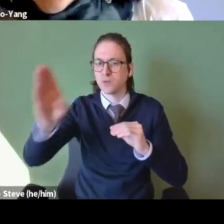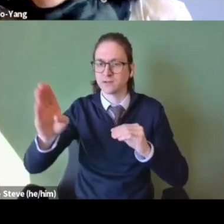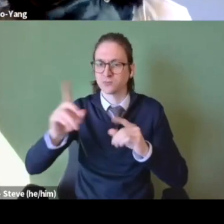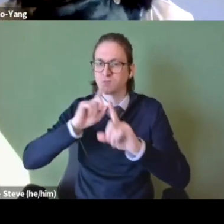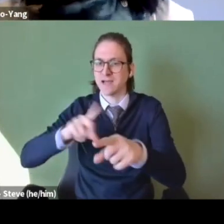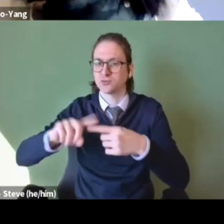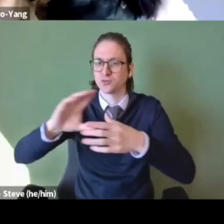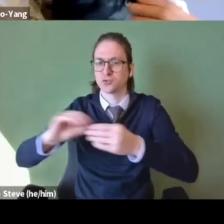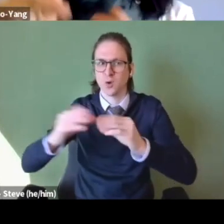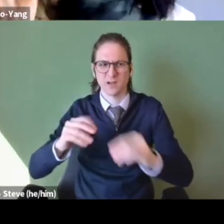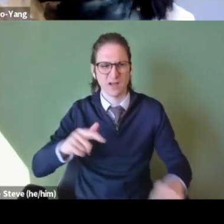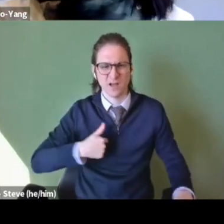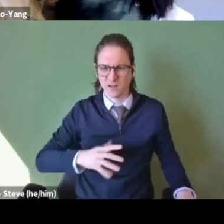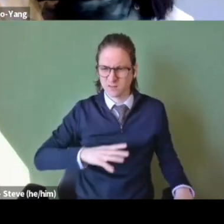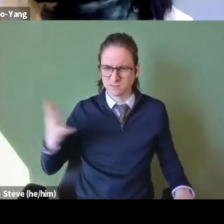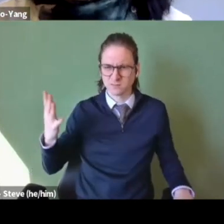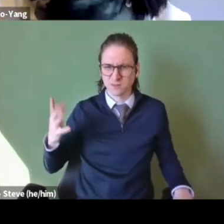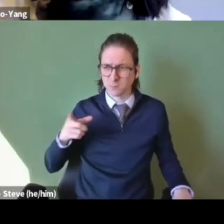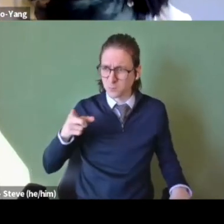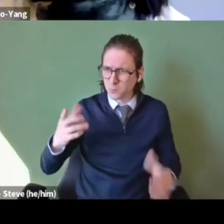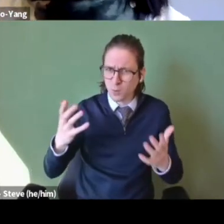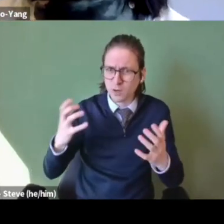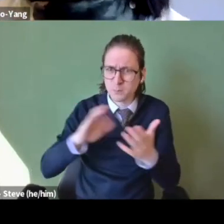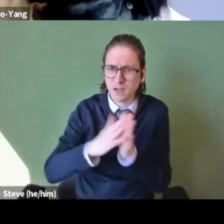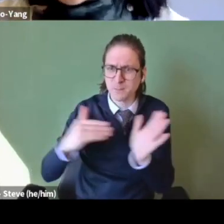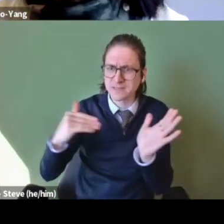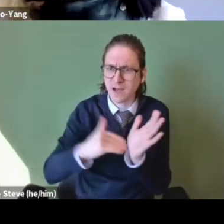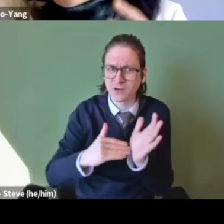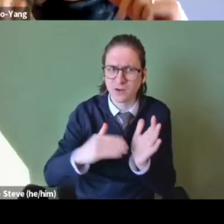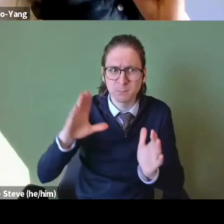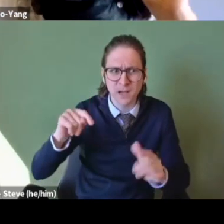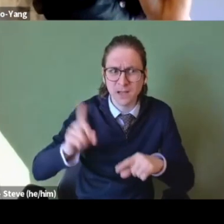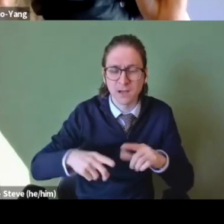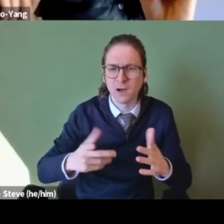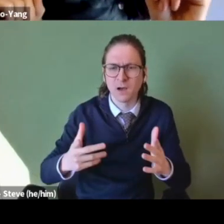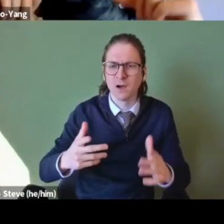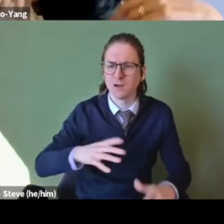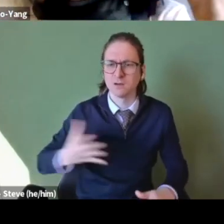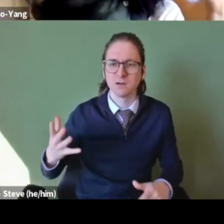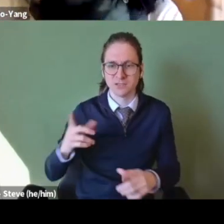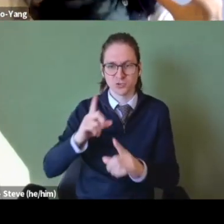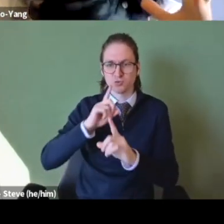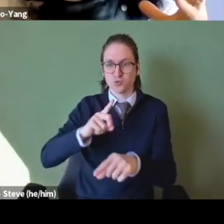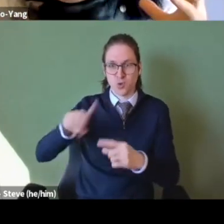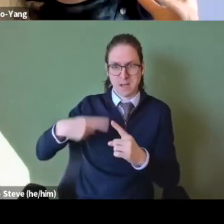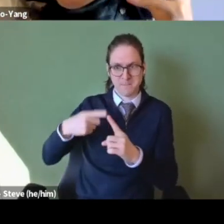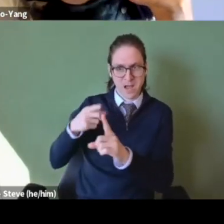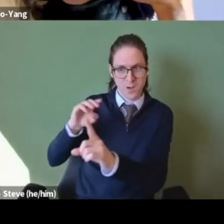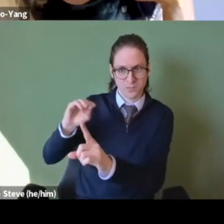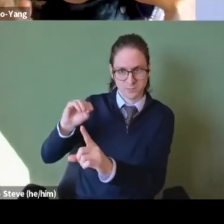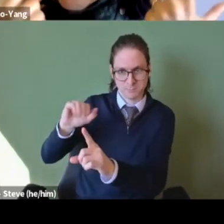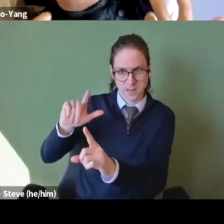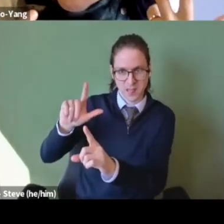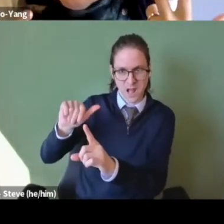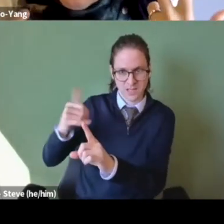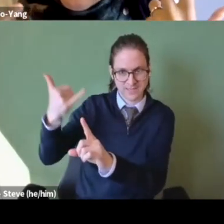doctor, but blah, blah, blah, right? These things that are true about that girl right now. But then that word powerful gives you this sense